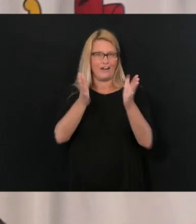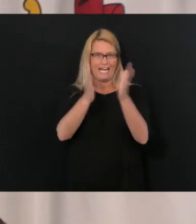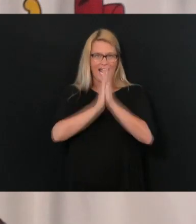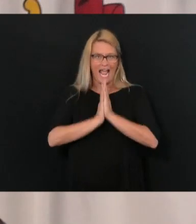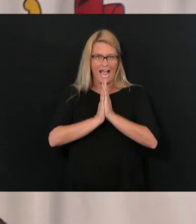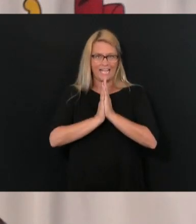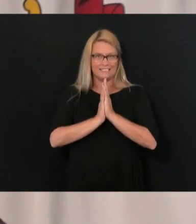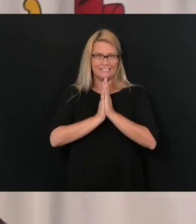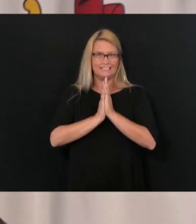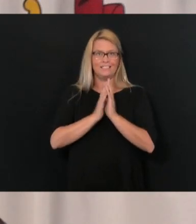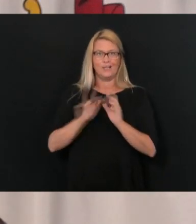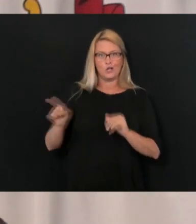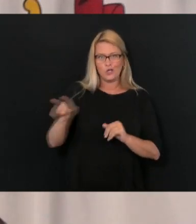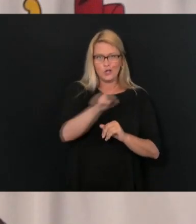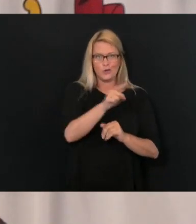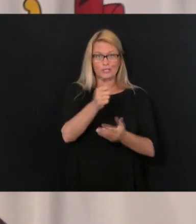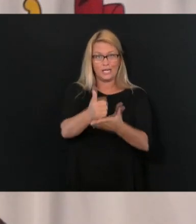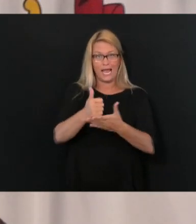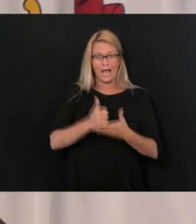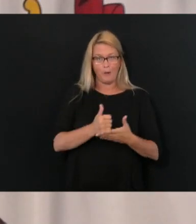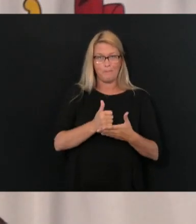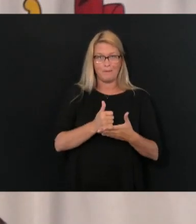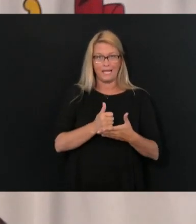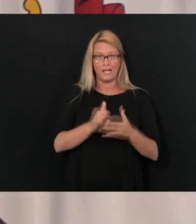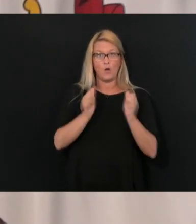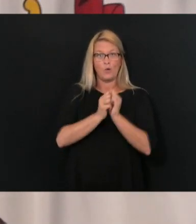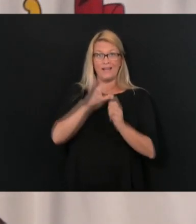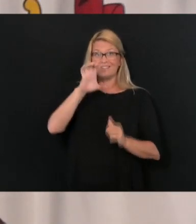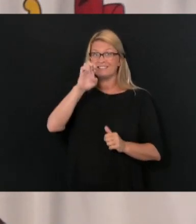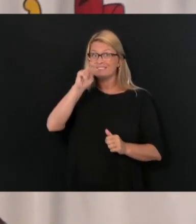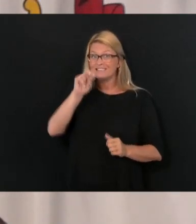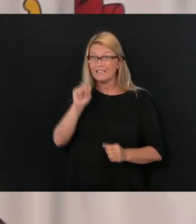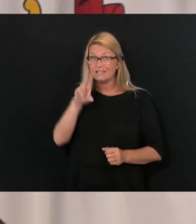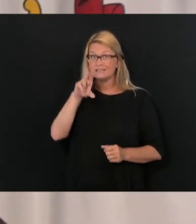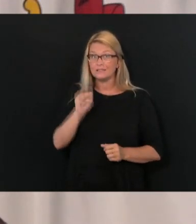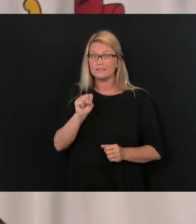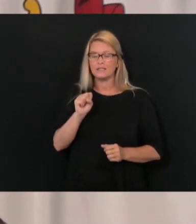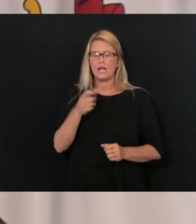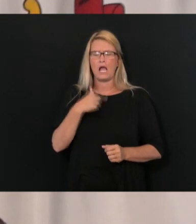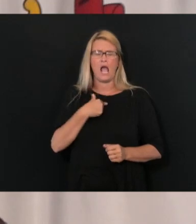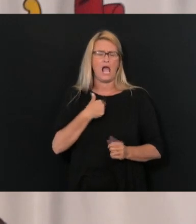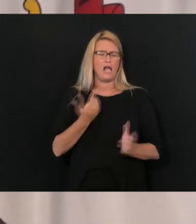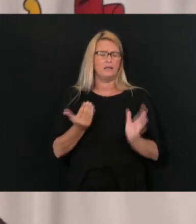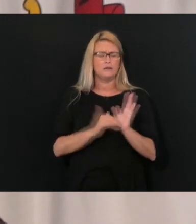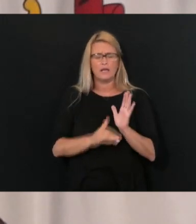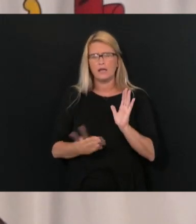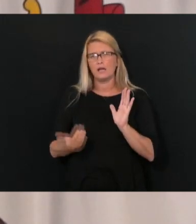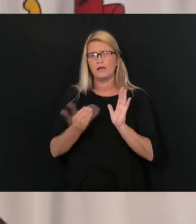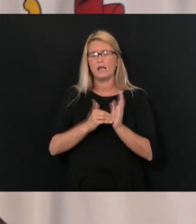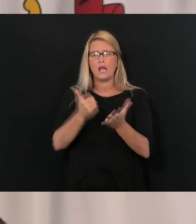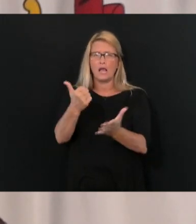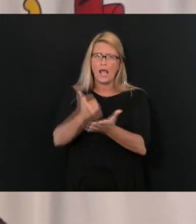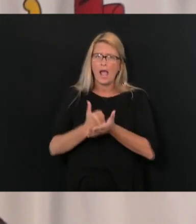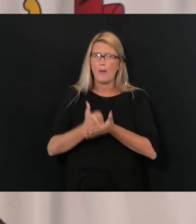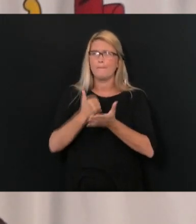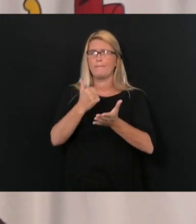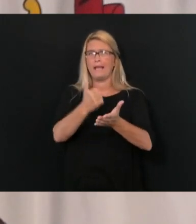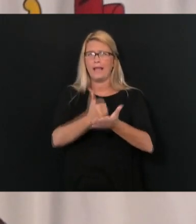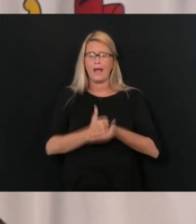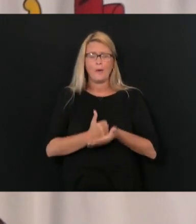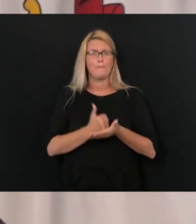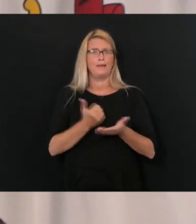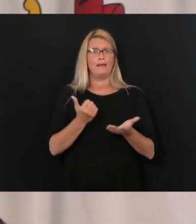to help me, to be counted. I've asked you over and over and over, help me. It's really